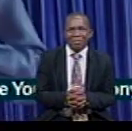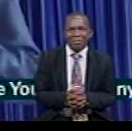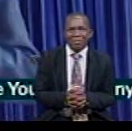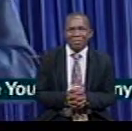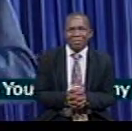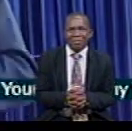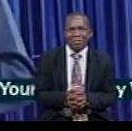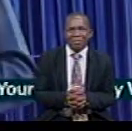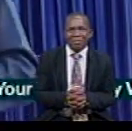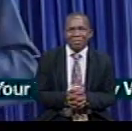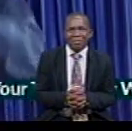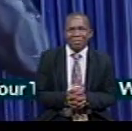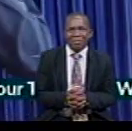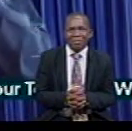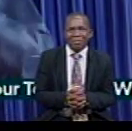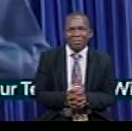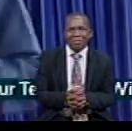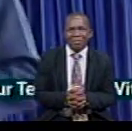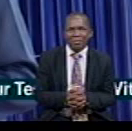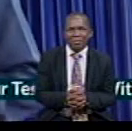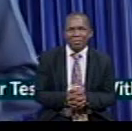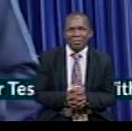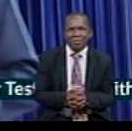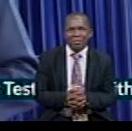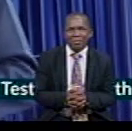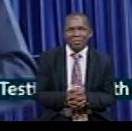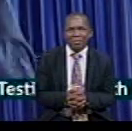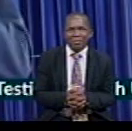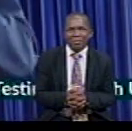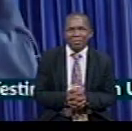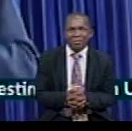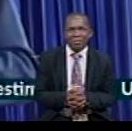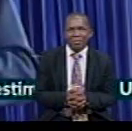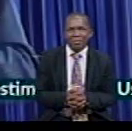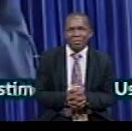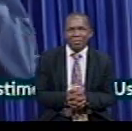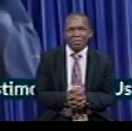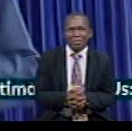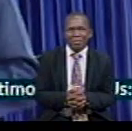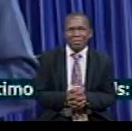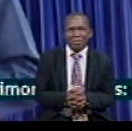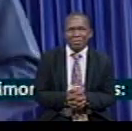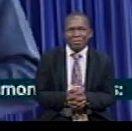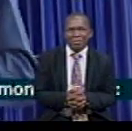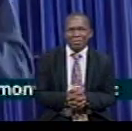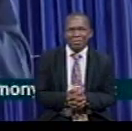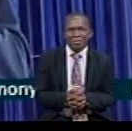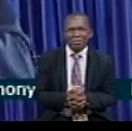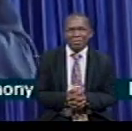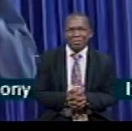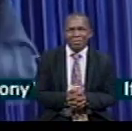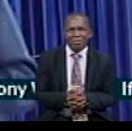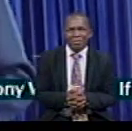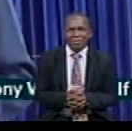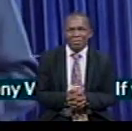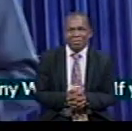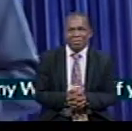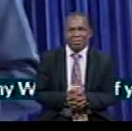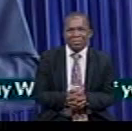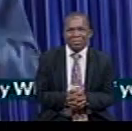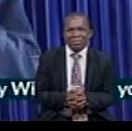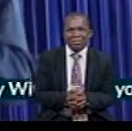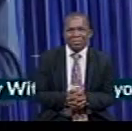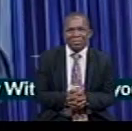kra kra kra ni atosu mienu ni se e wo kalaba mfie bia twa mu na ne mame pe oba bema